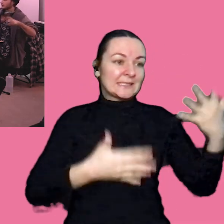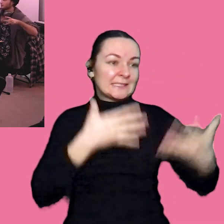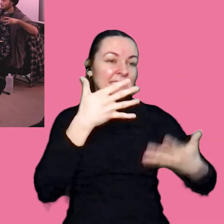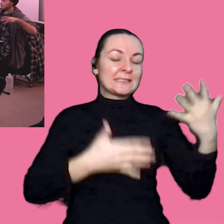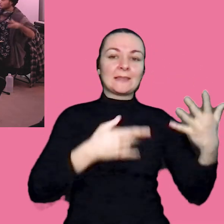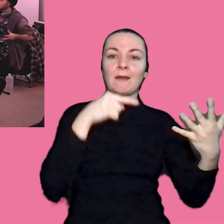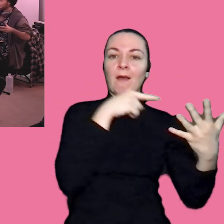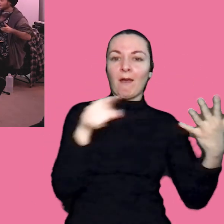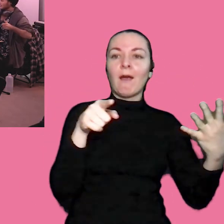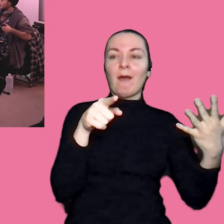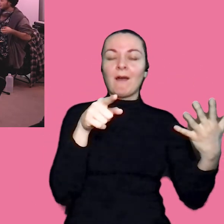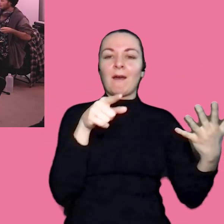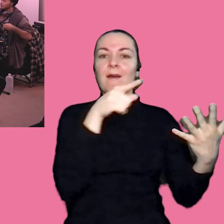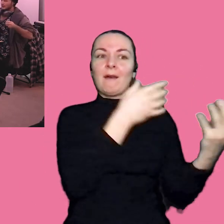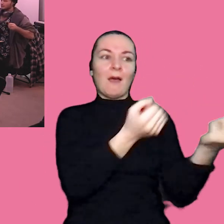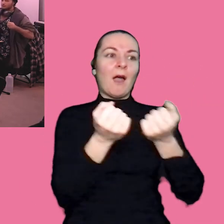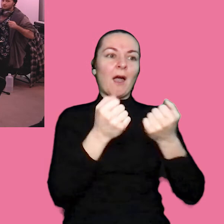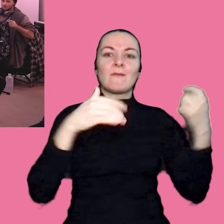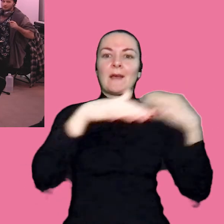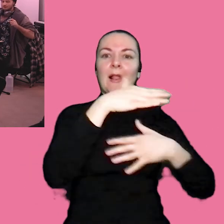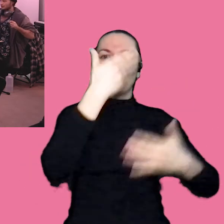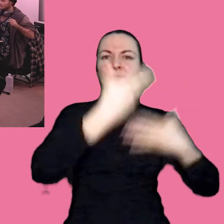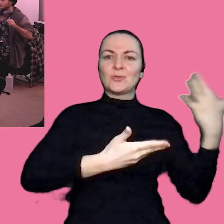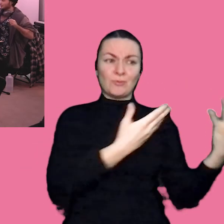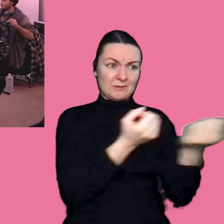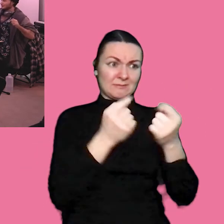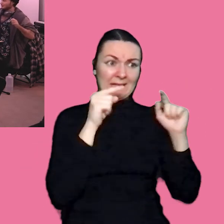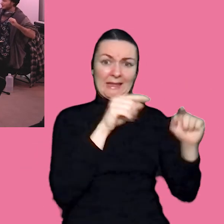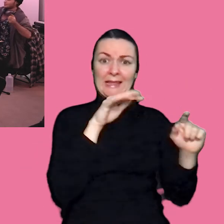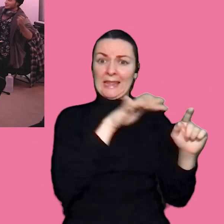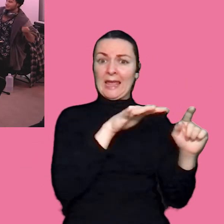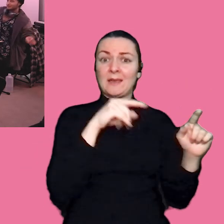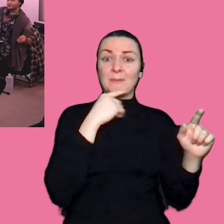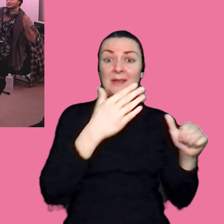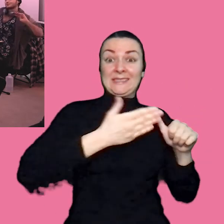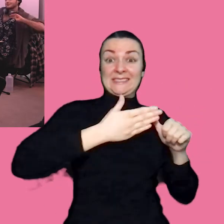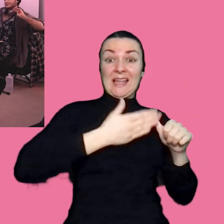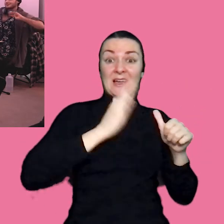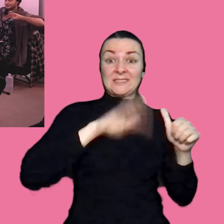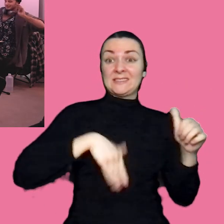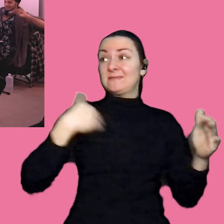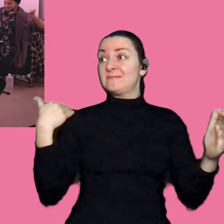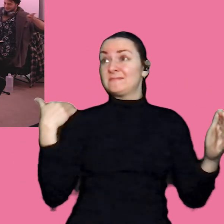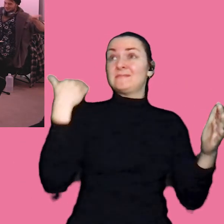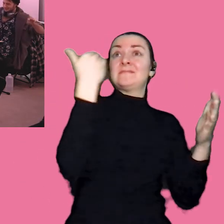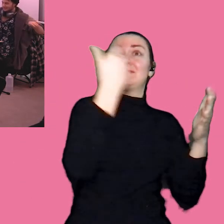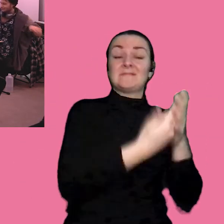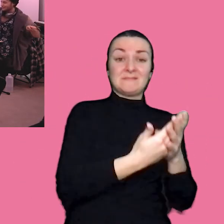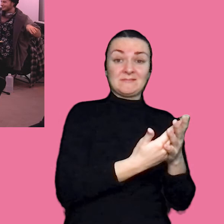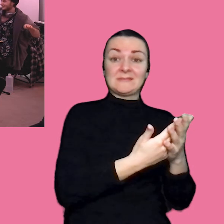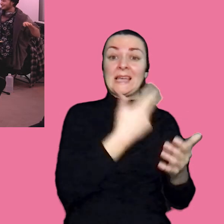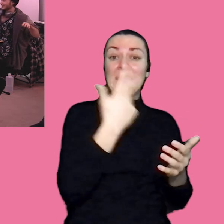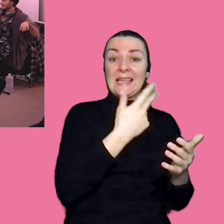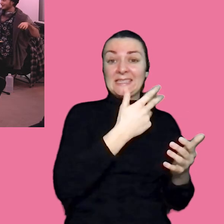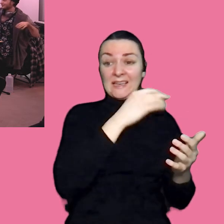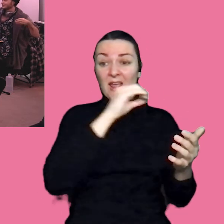all climate stories, but like we've had those for like we've had the beginnings of those since the